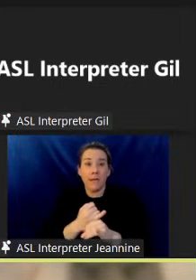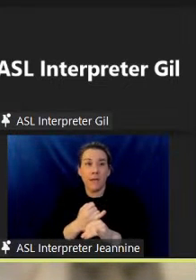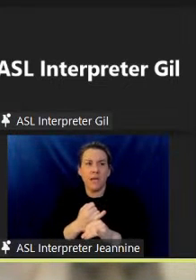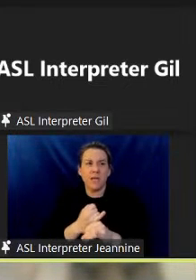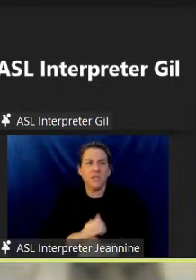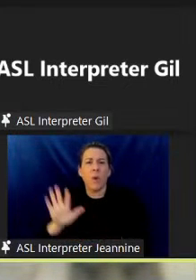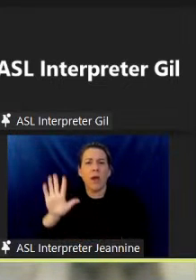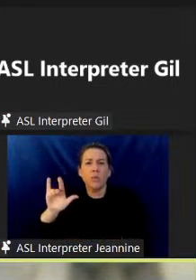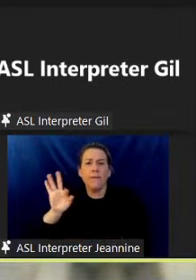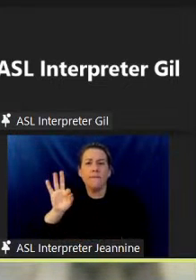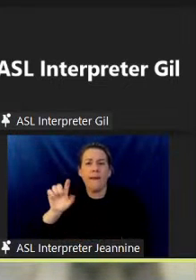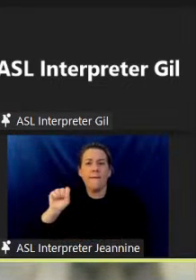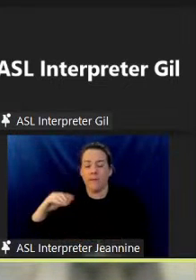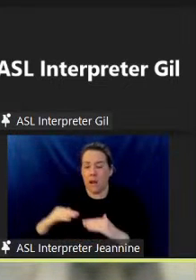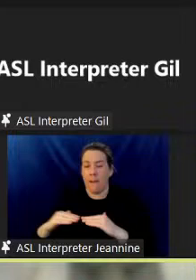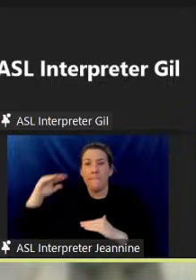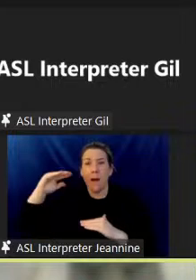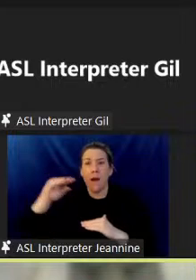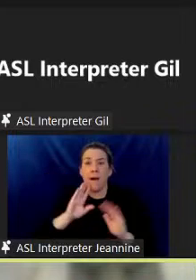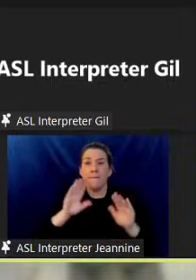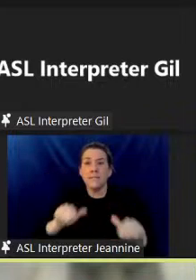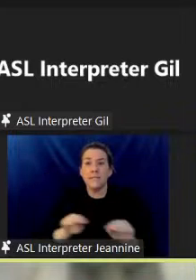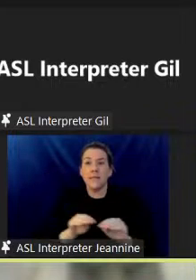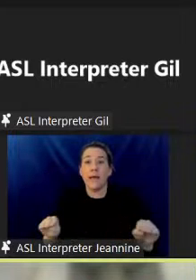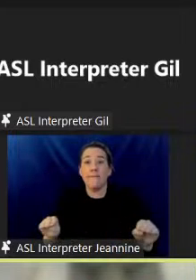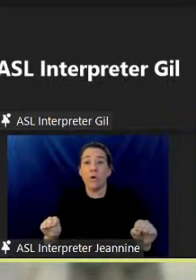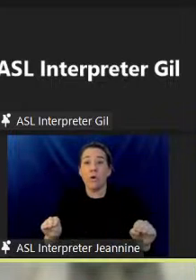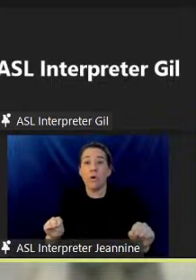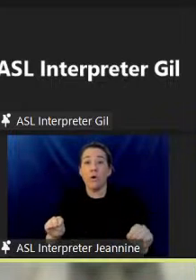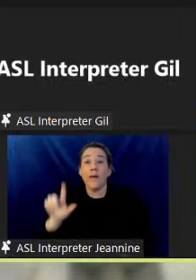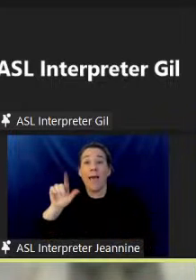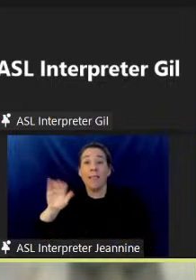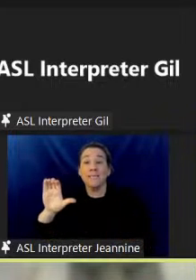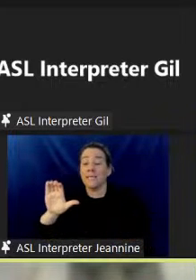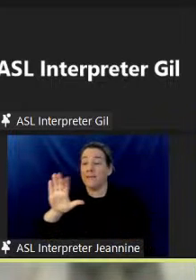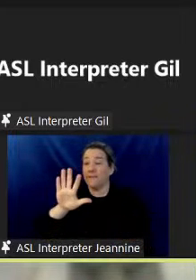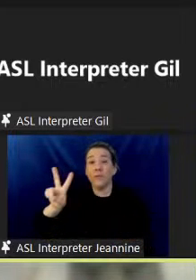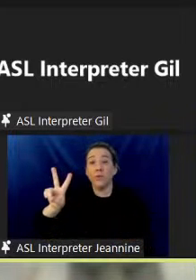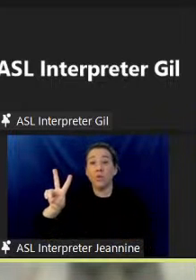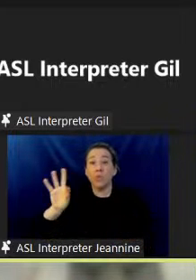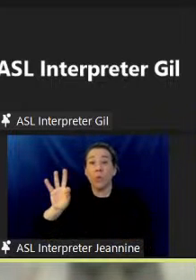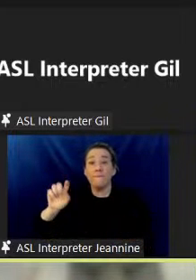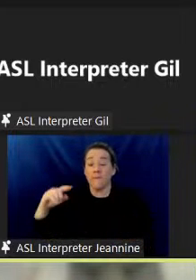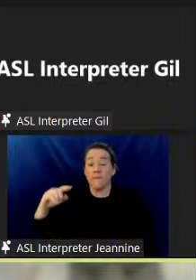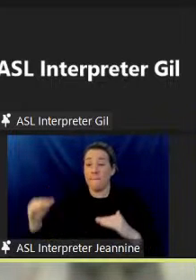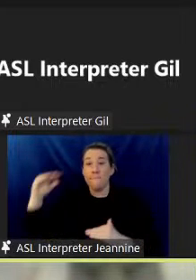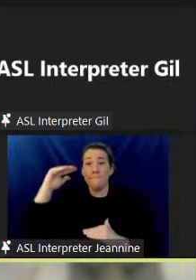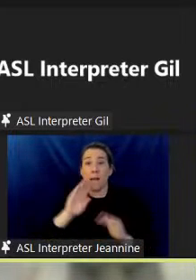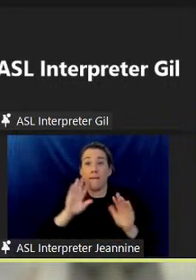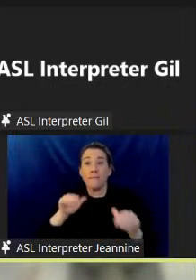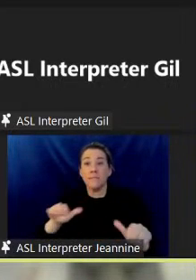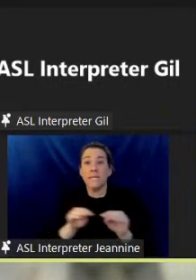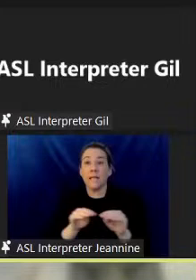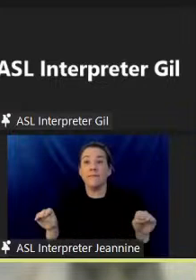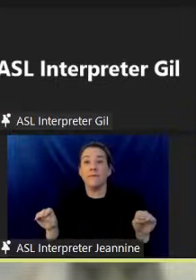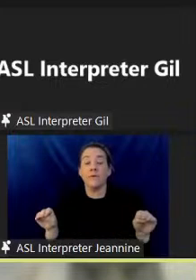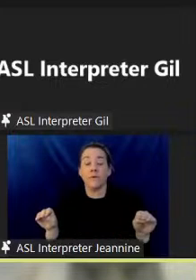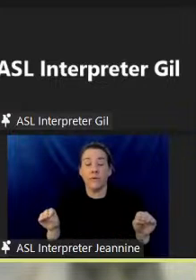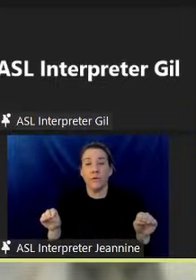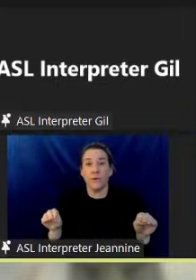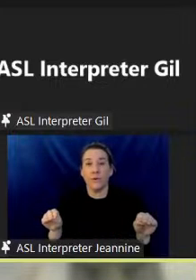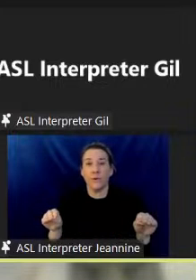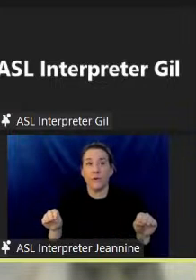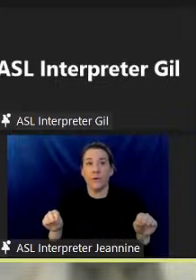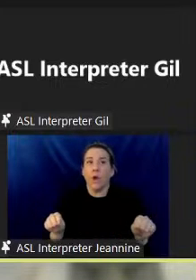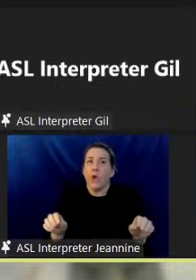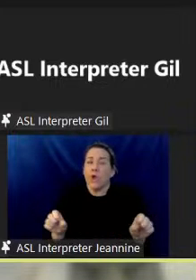sea level. The main campus is 52 feet above sea level. There is a potential, they're not in the tsunami